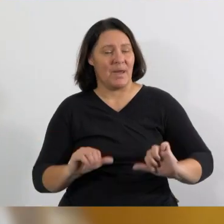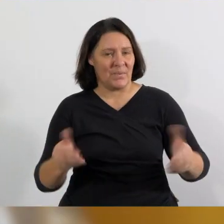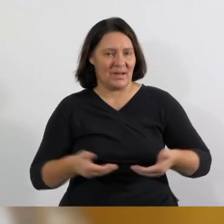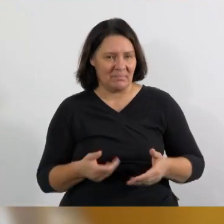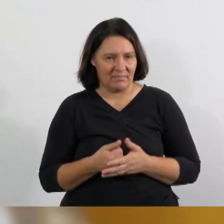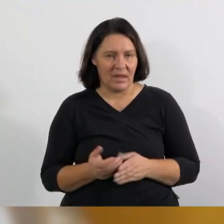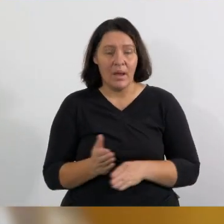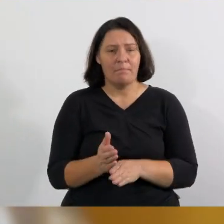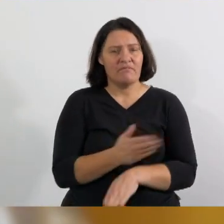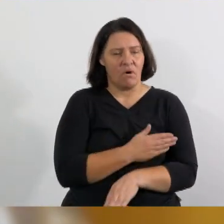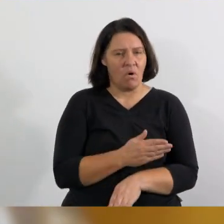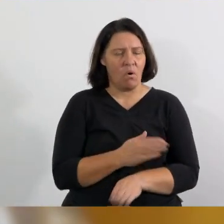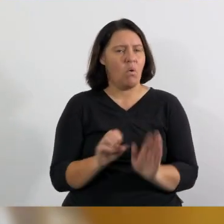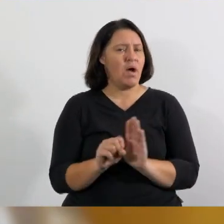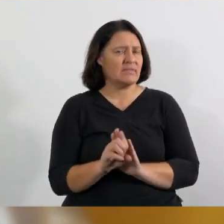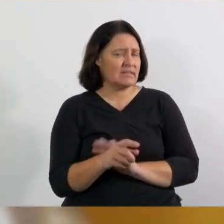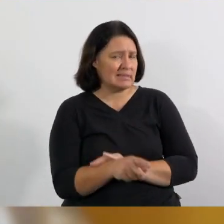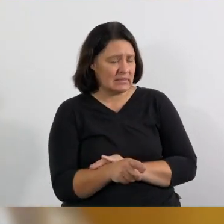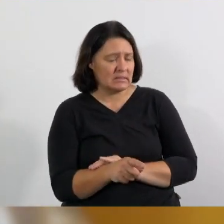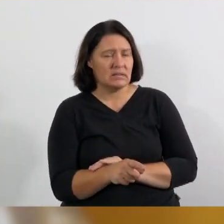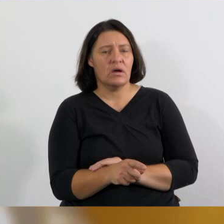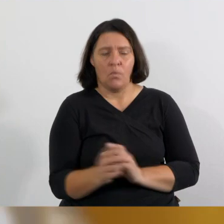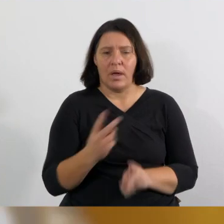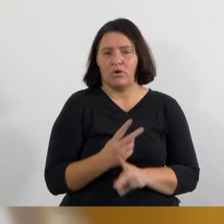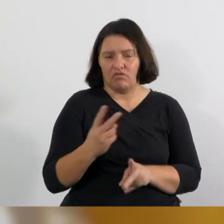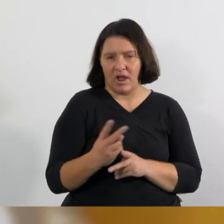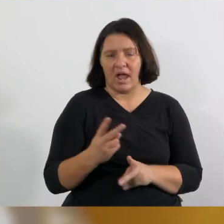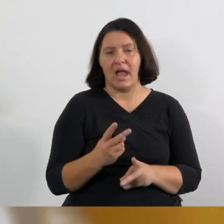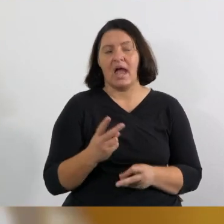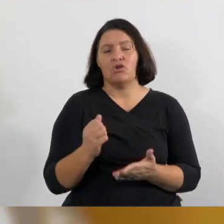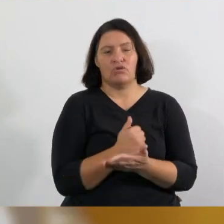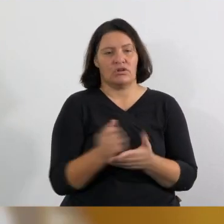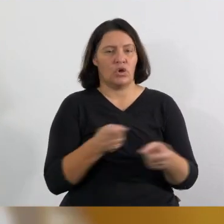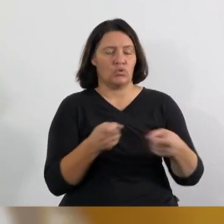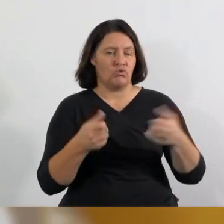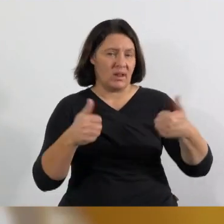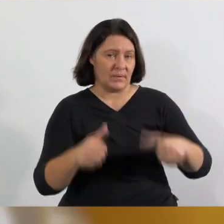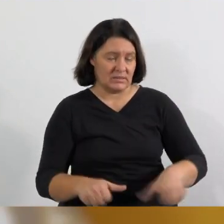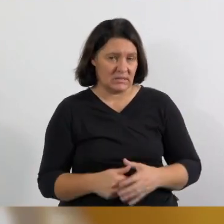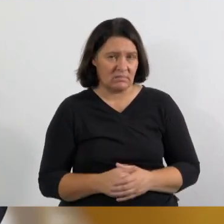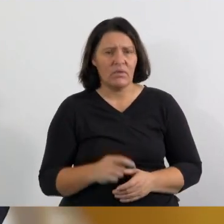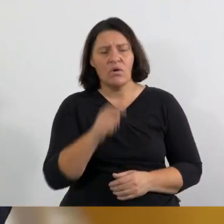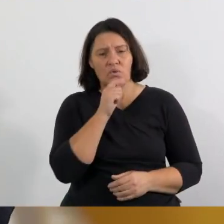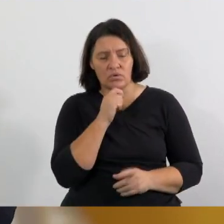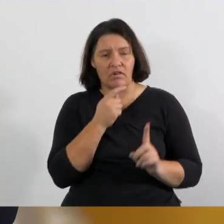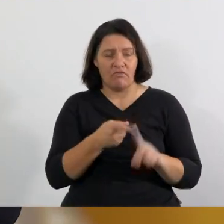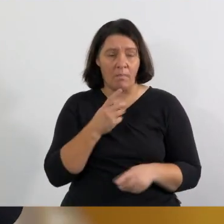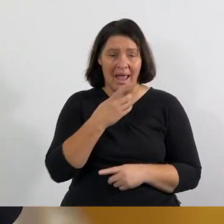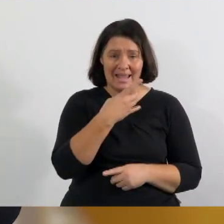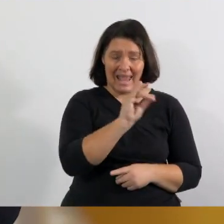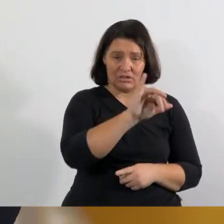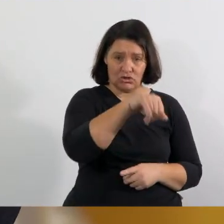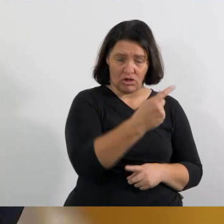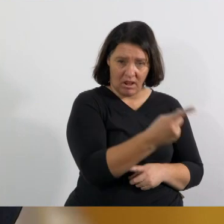Welcome back, dear learners. Before the ad break, we prepared the Creditors Control account and we used amounts from